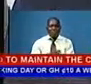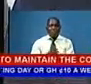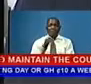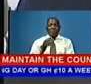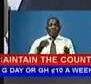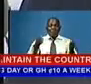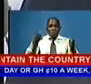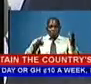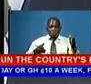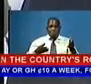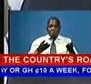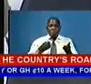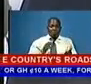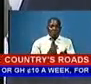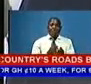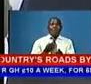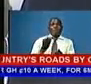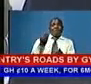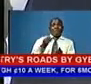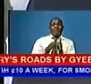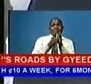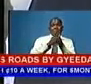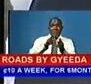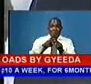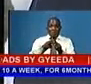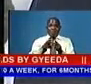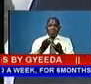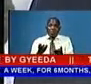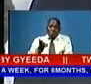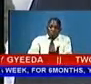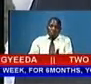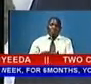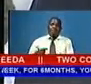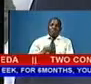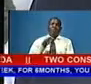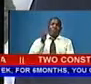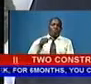If the court would like us to put the old exhibit numbers in it, we will do that.